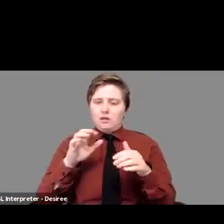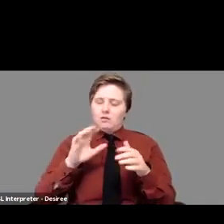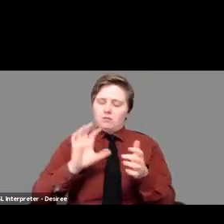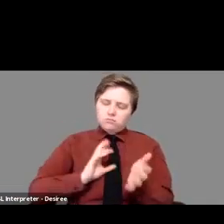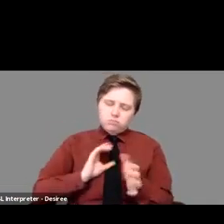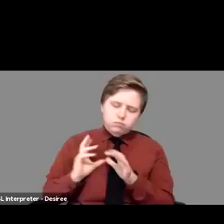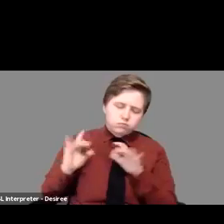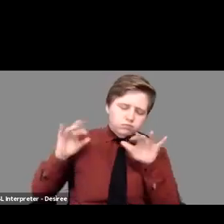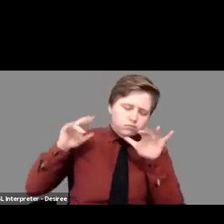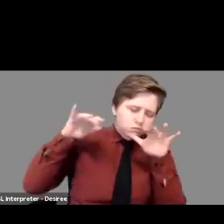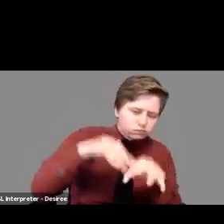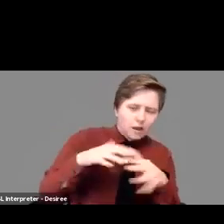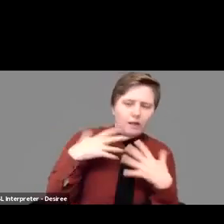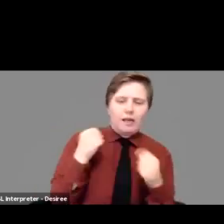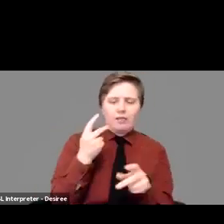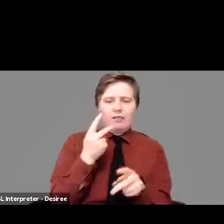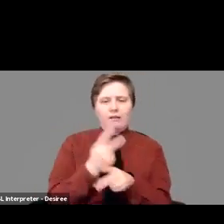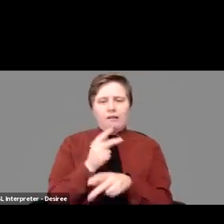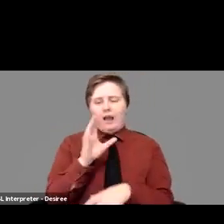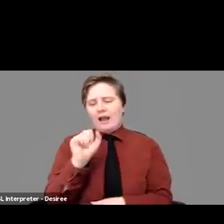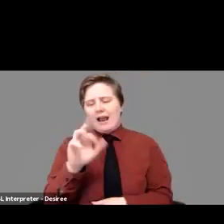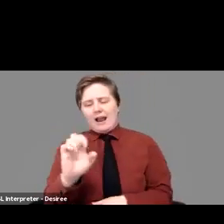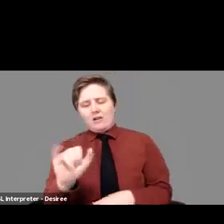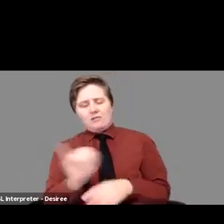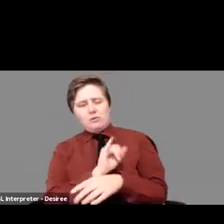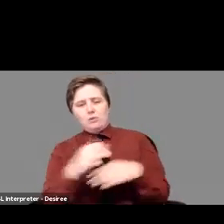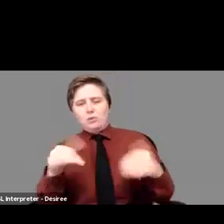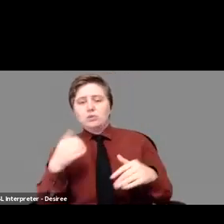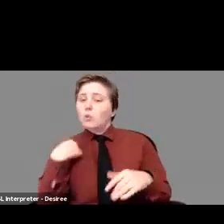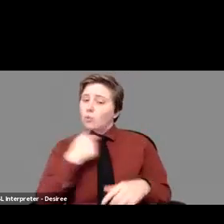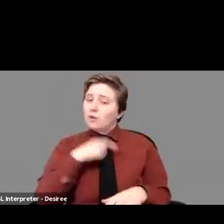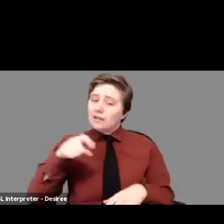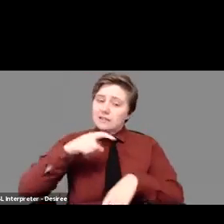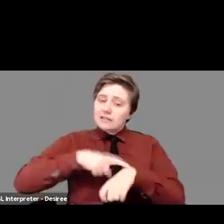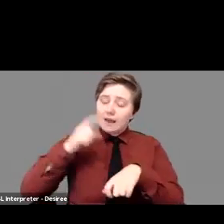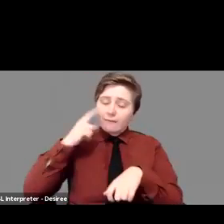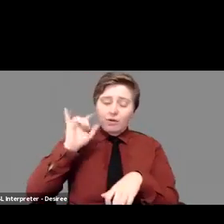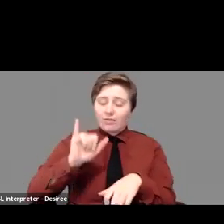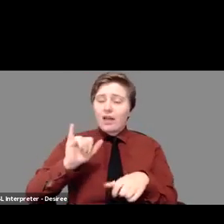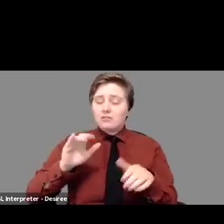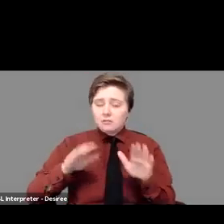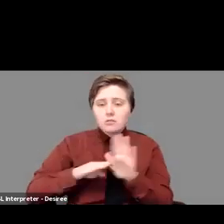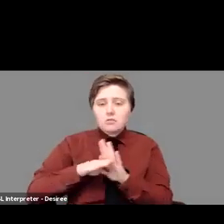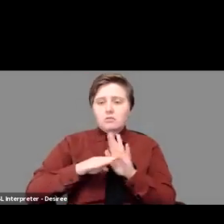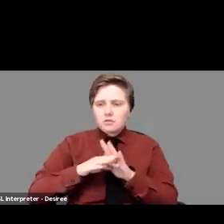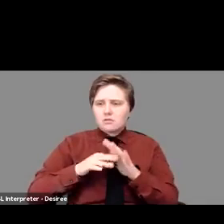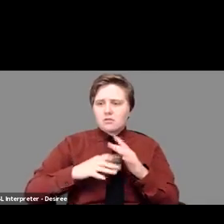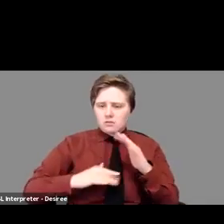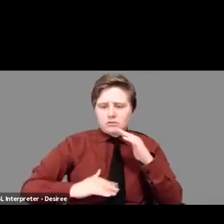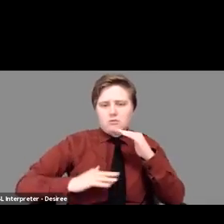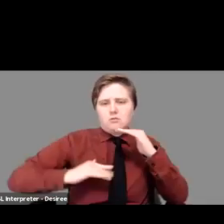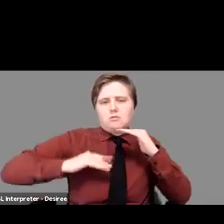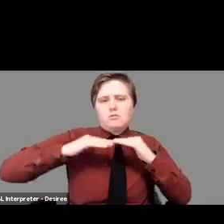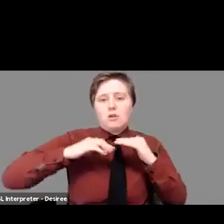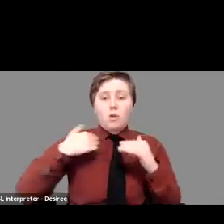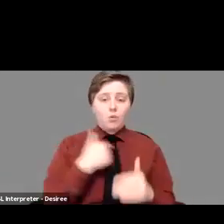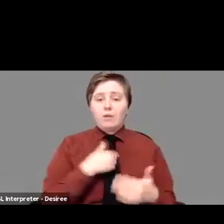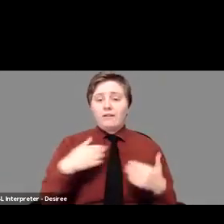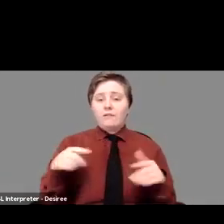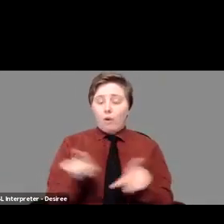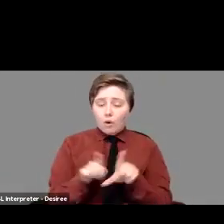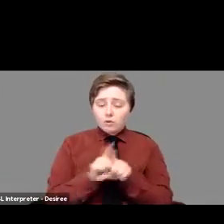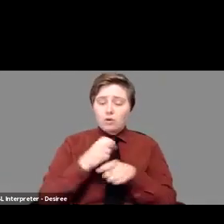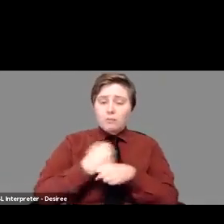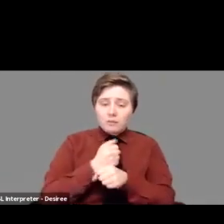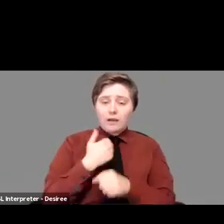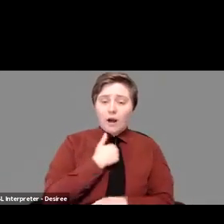overall. So it's taken time for the supply chain to ramp up. Quest Diagnostics has also undertaken its own production of collection kits,